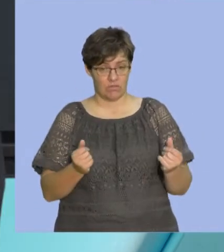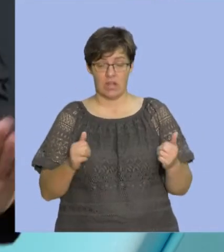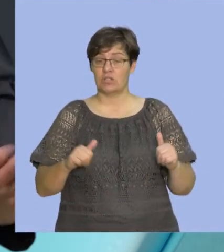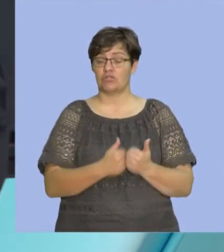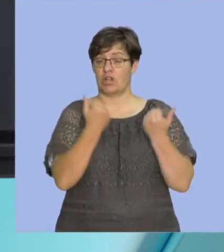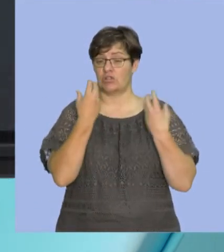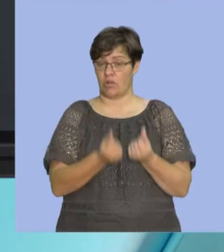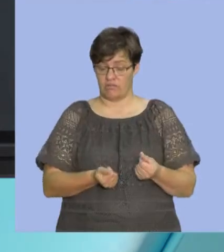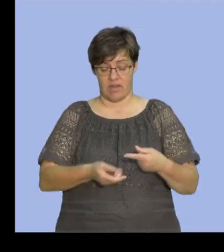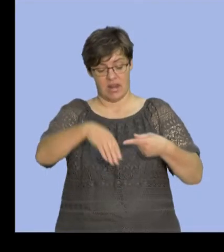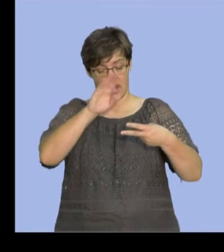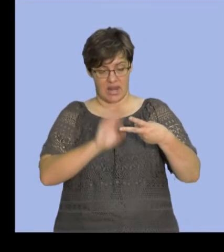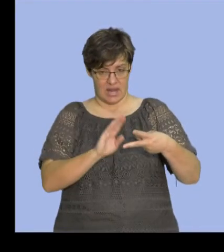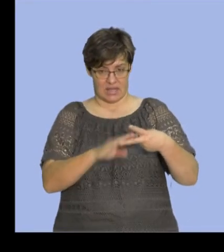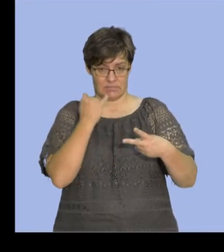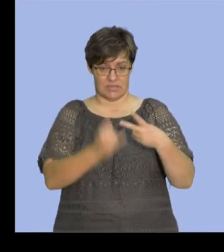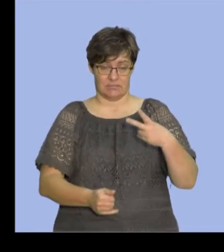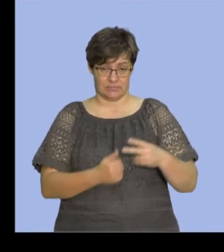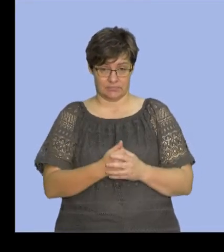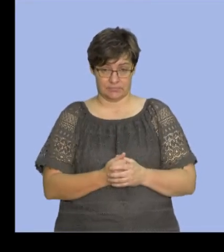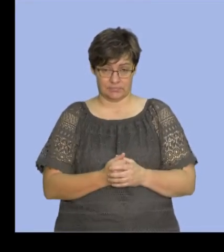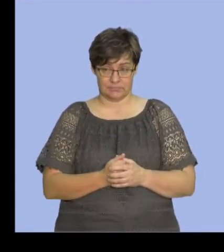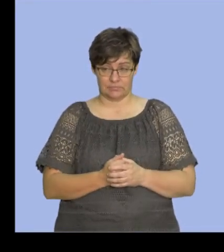solved, move on to the next one.